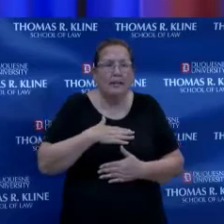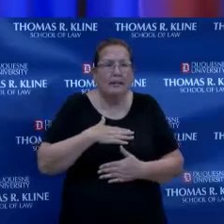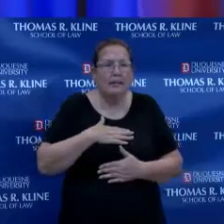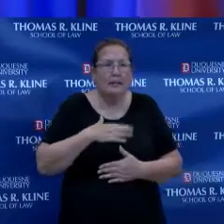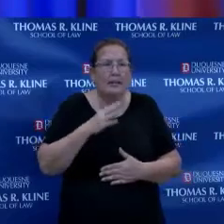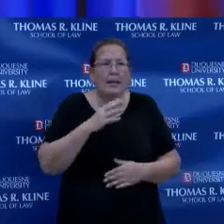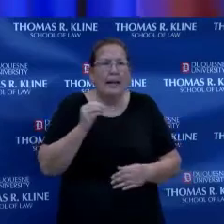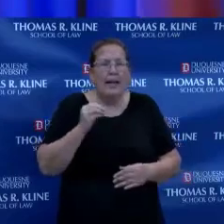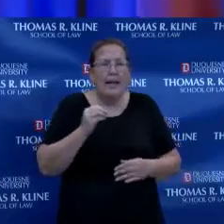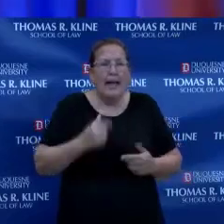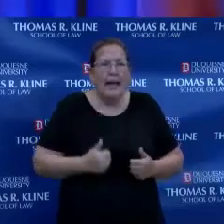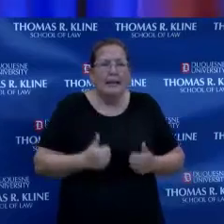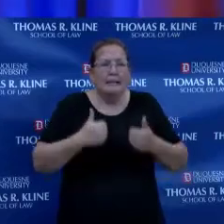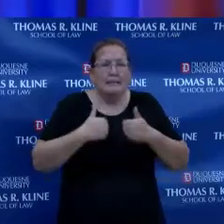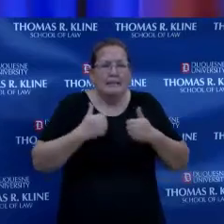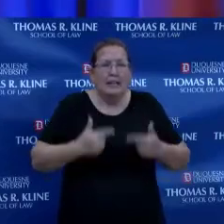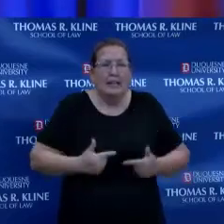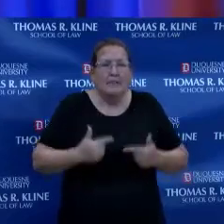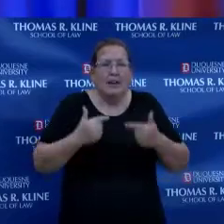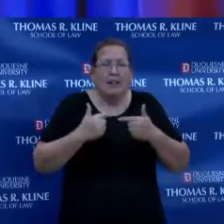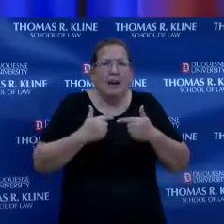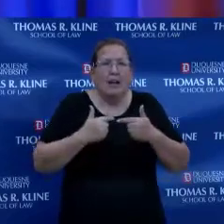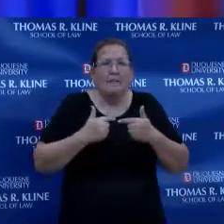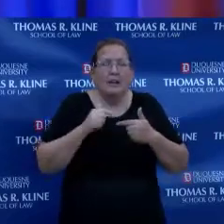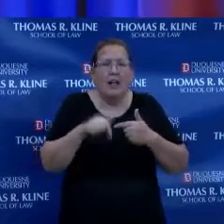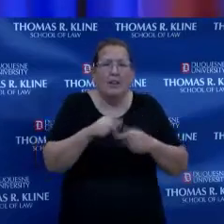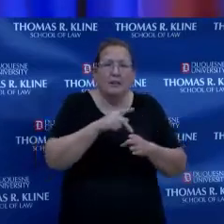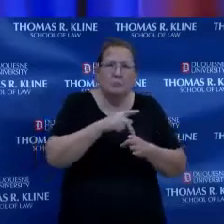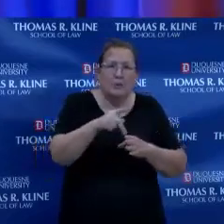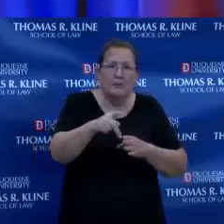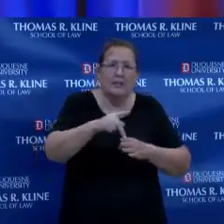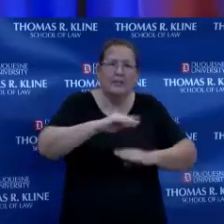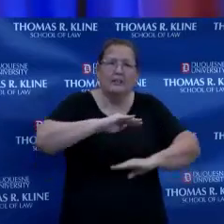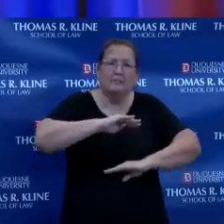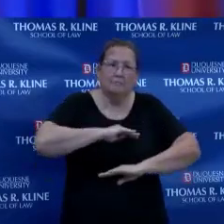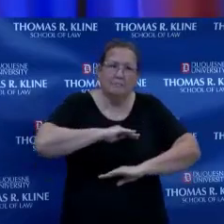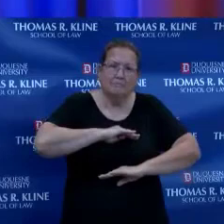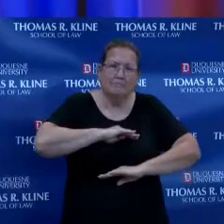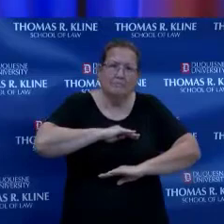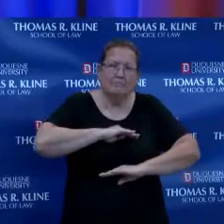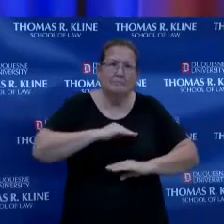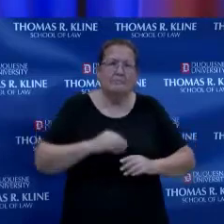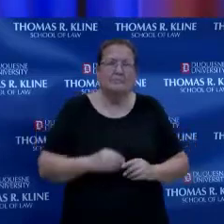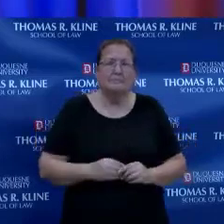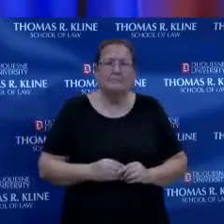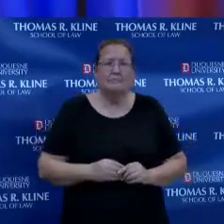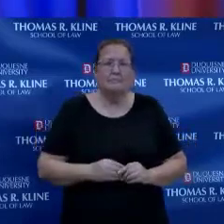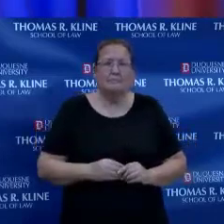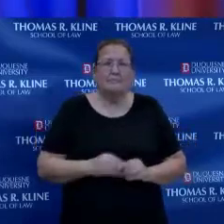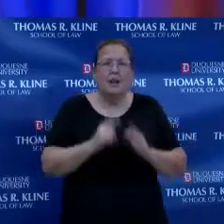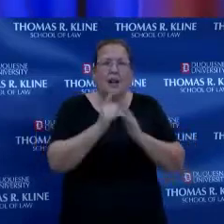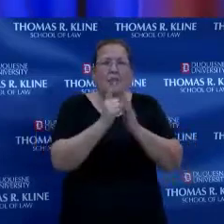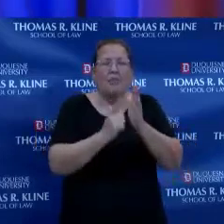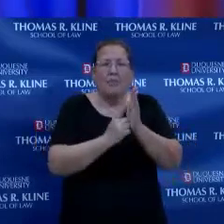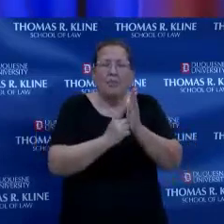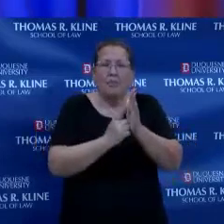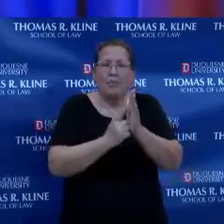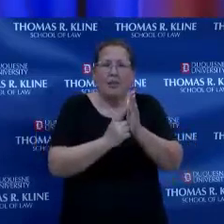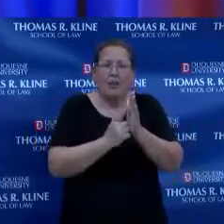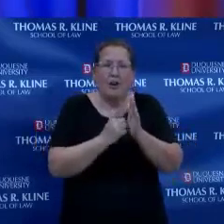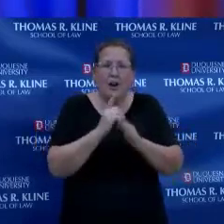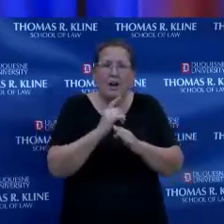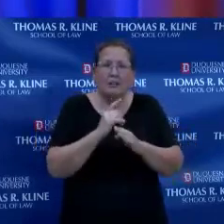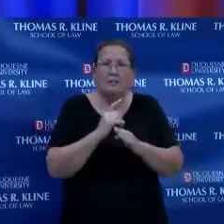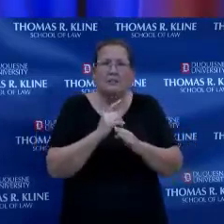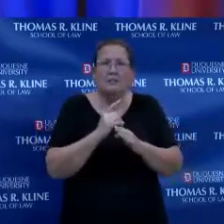and to live a life that is professionally fulfilling. The law profession, unfortunately, here's